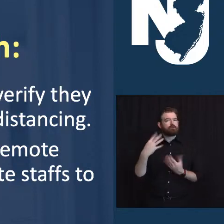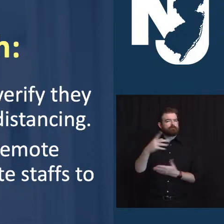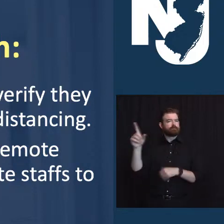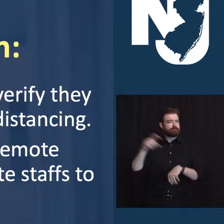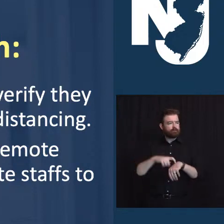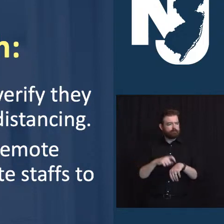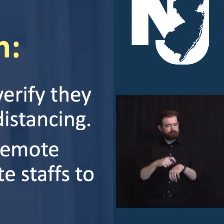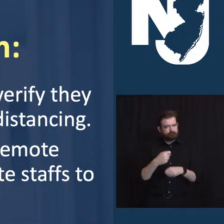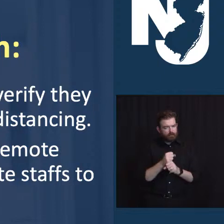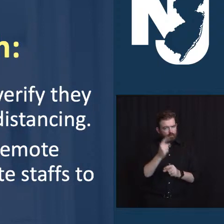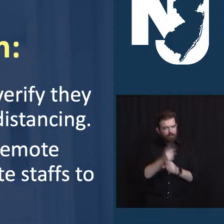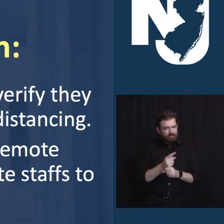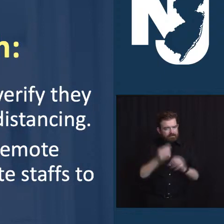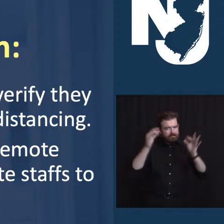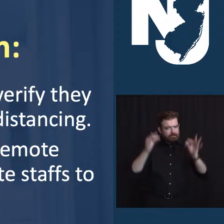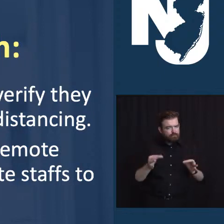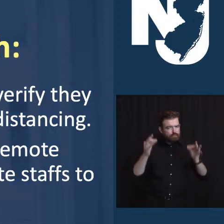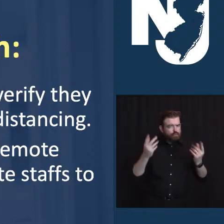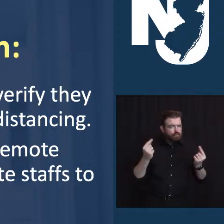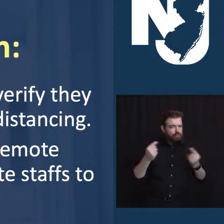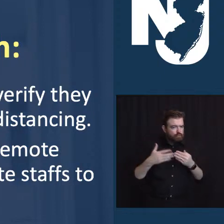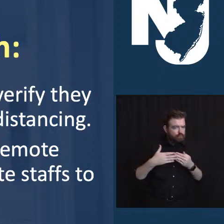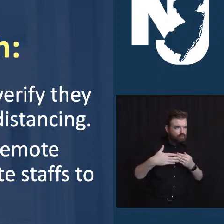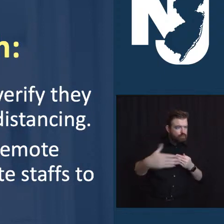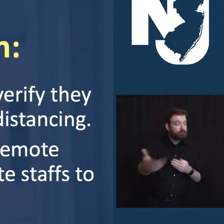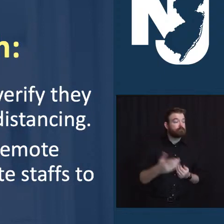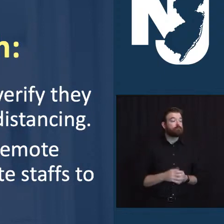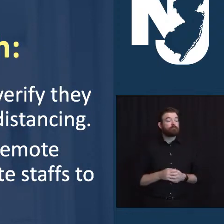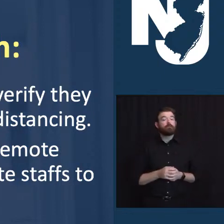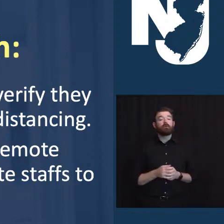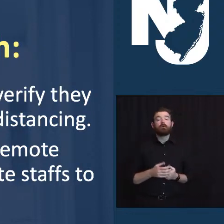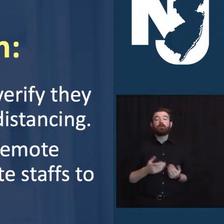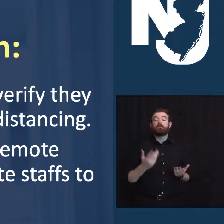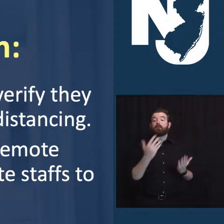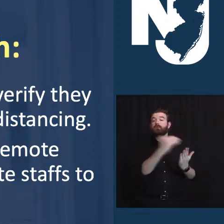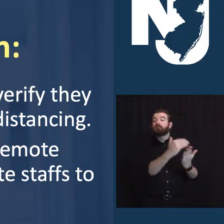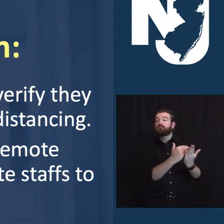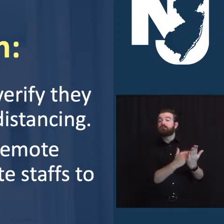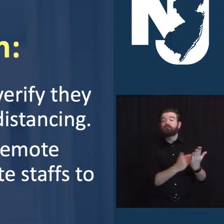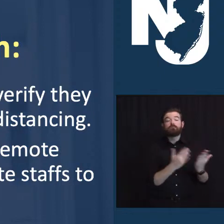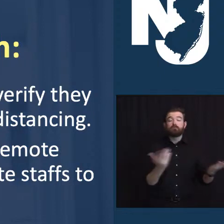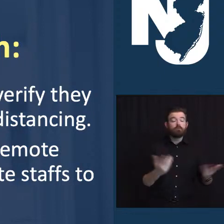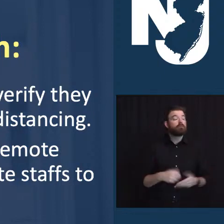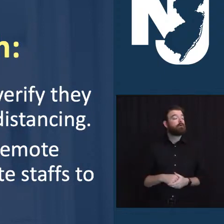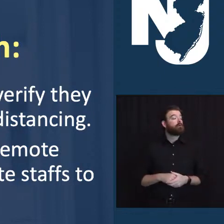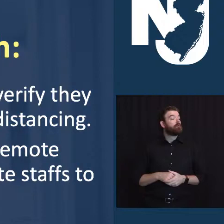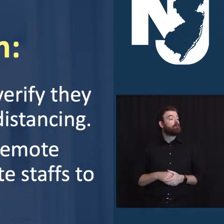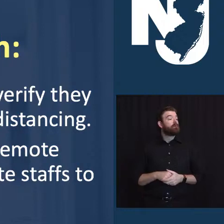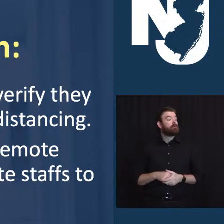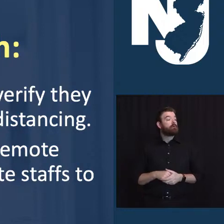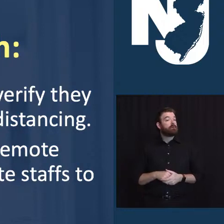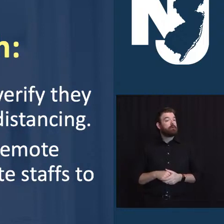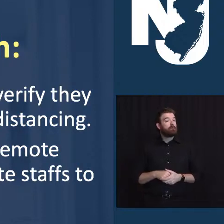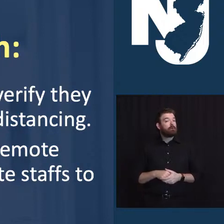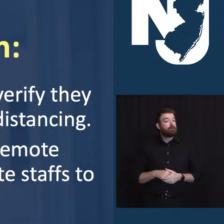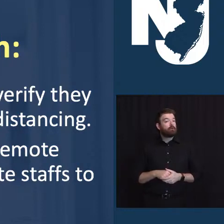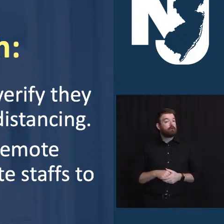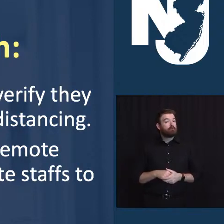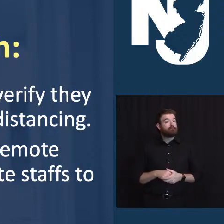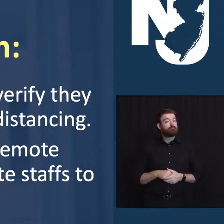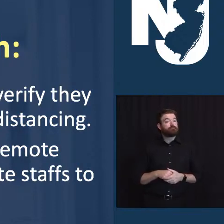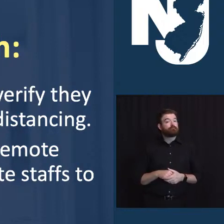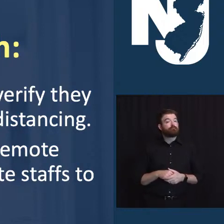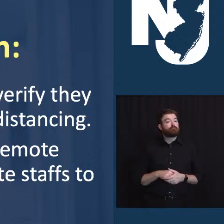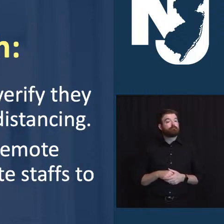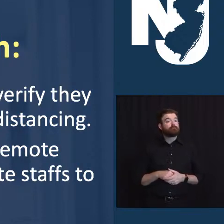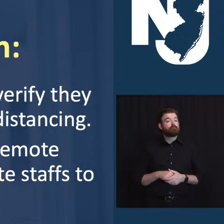First, while all workplace health and safety protocols apply to indoor work sites closed to the public,